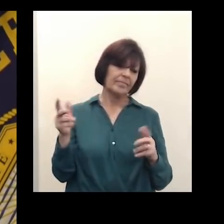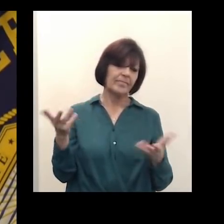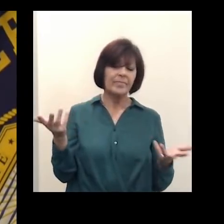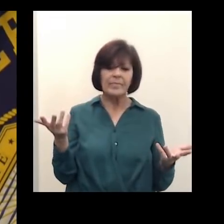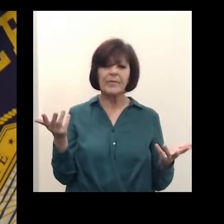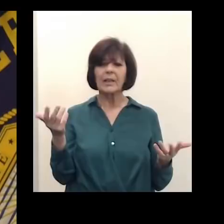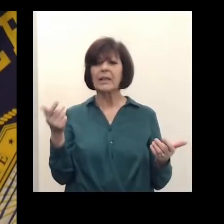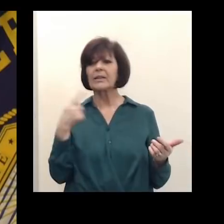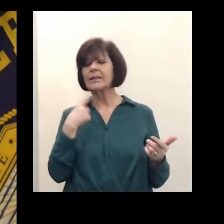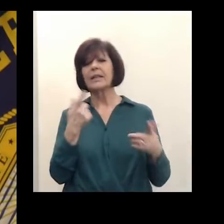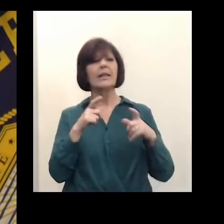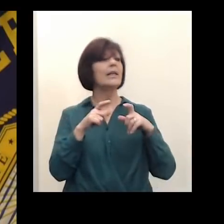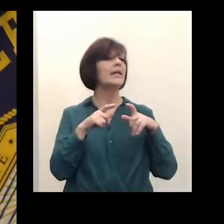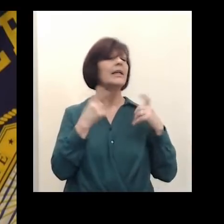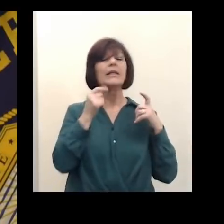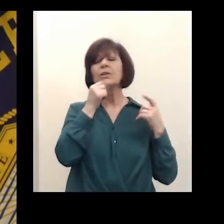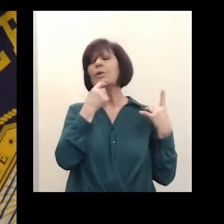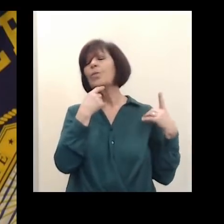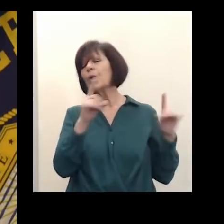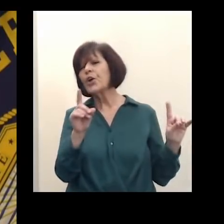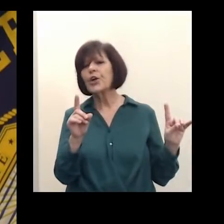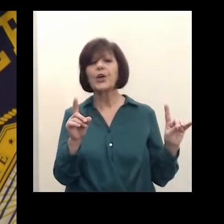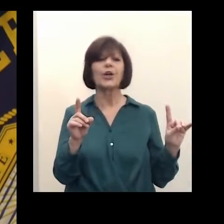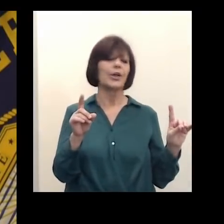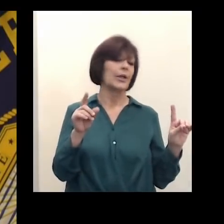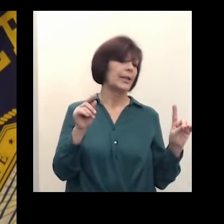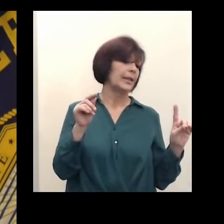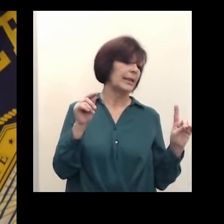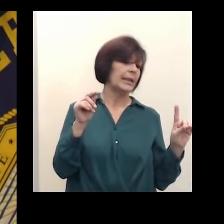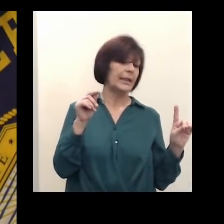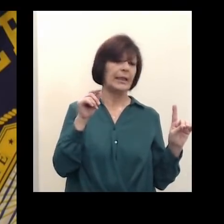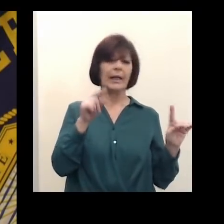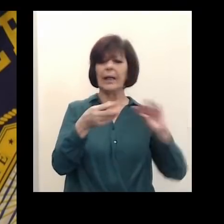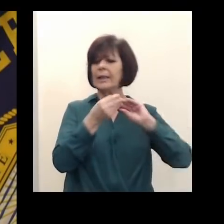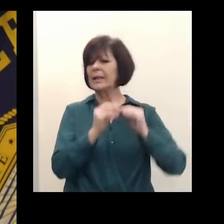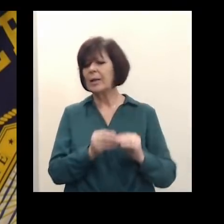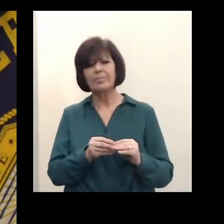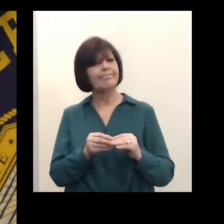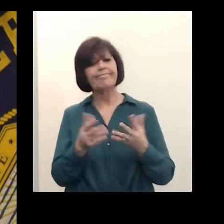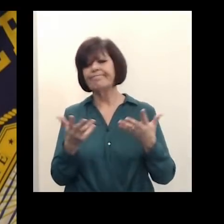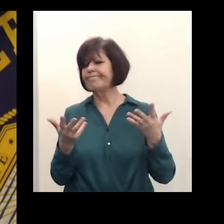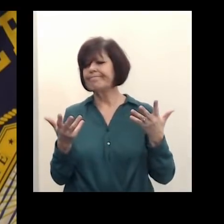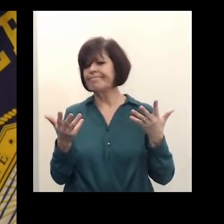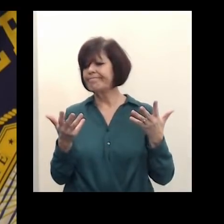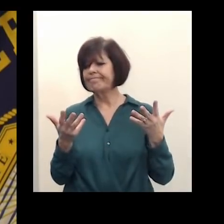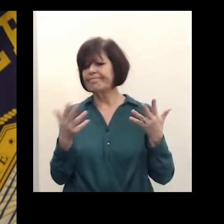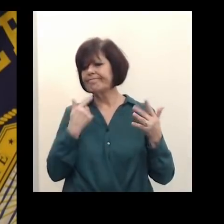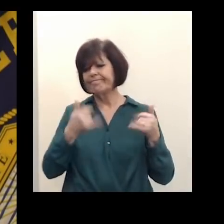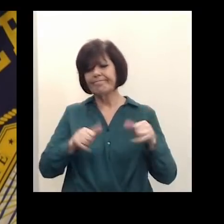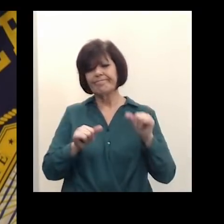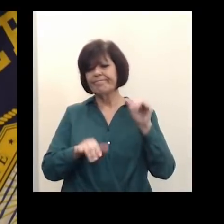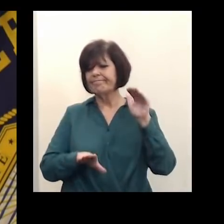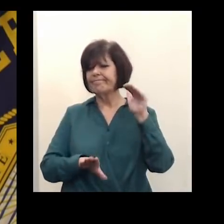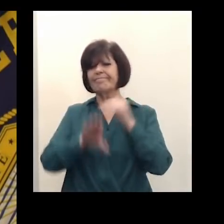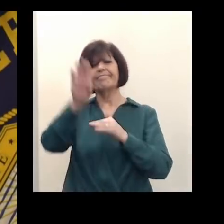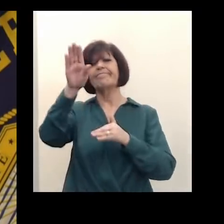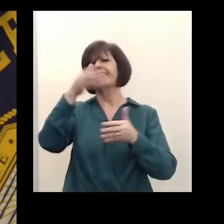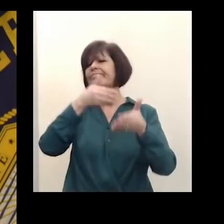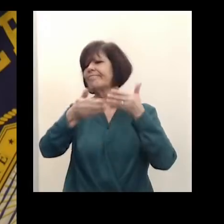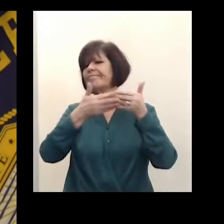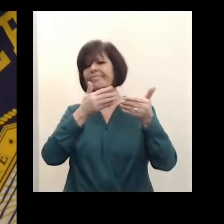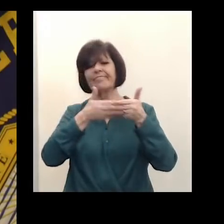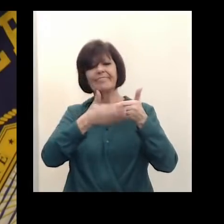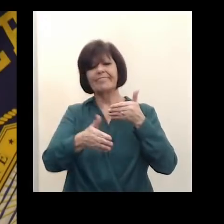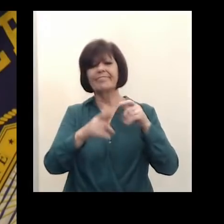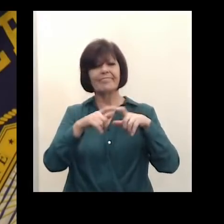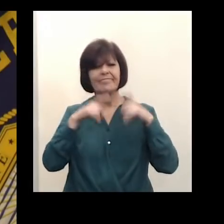work. The number of infections and positive rates continue to climb despite the fact that you've imposed mask wearing requirements. I don't know if you or Dr.